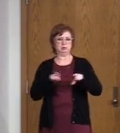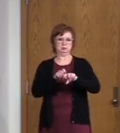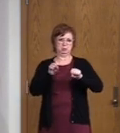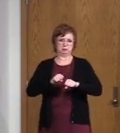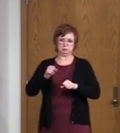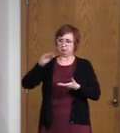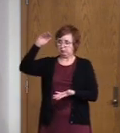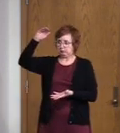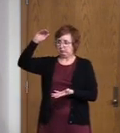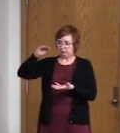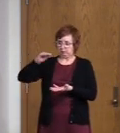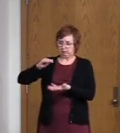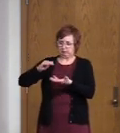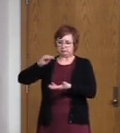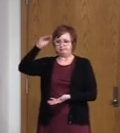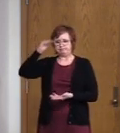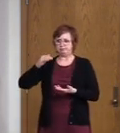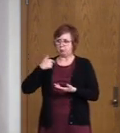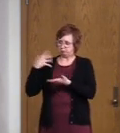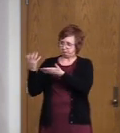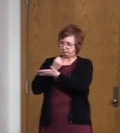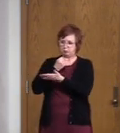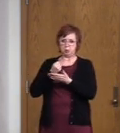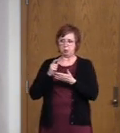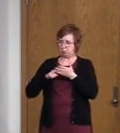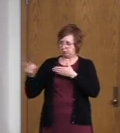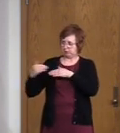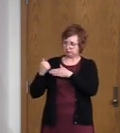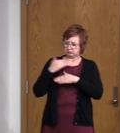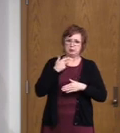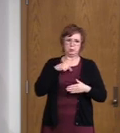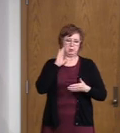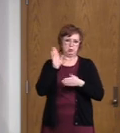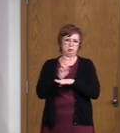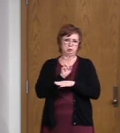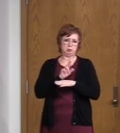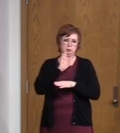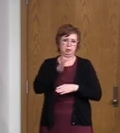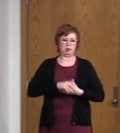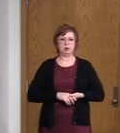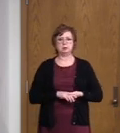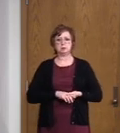a delivery plan to get that in the arms of people in this province as quickly as possible.